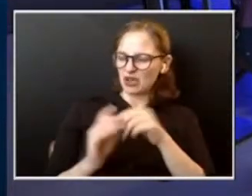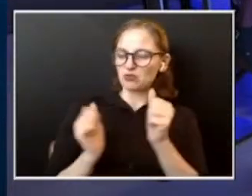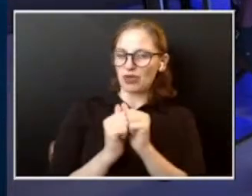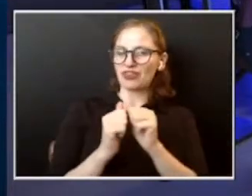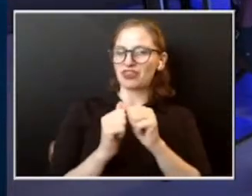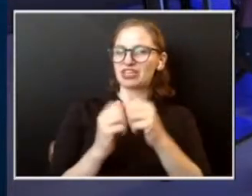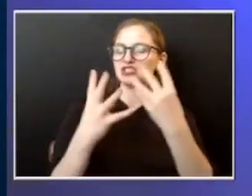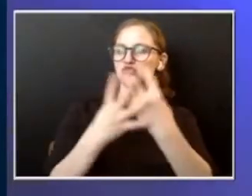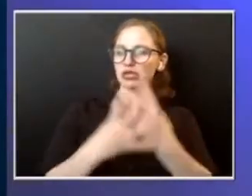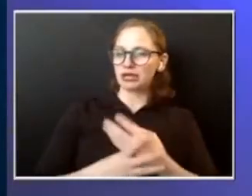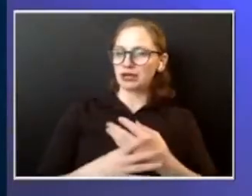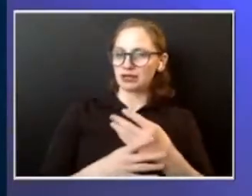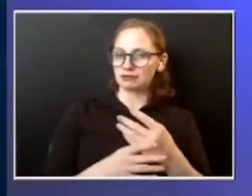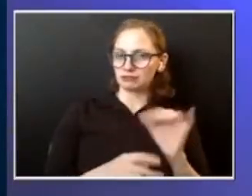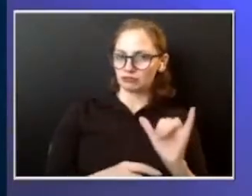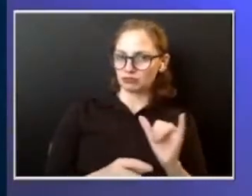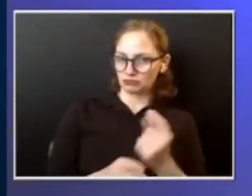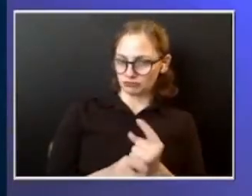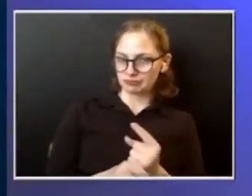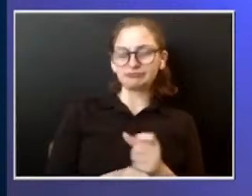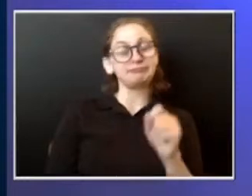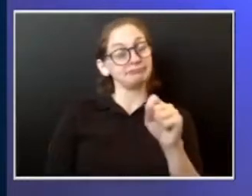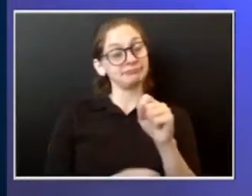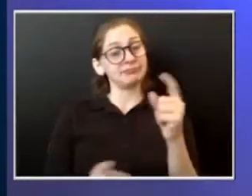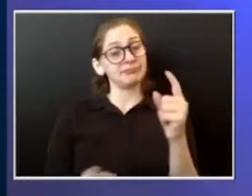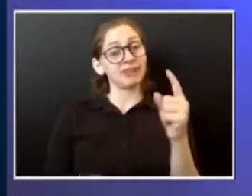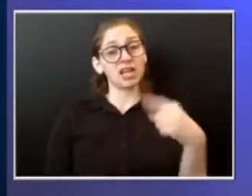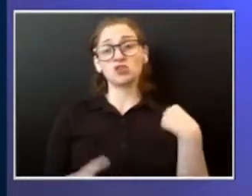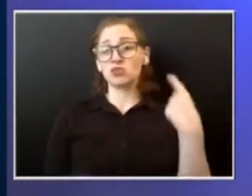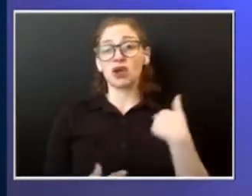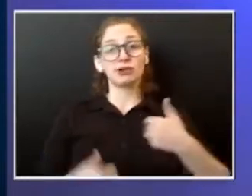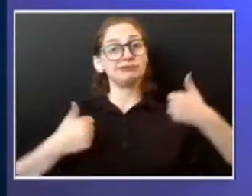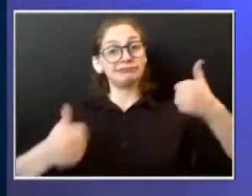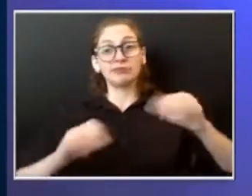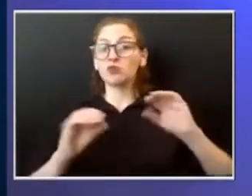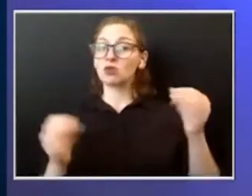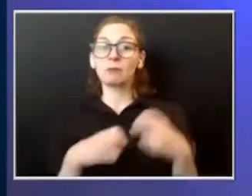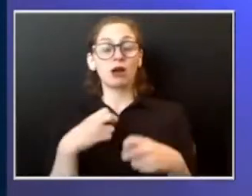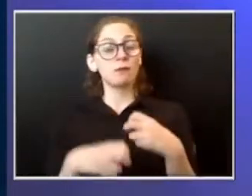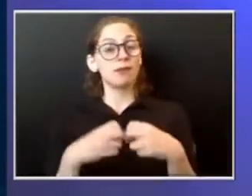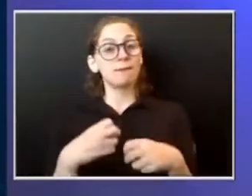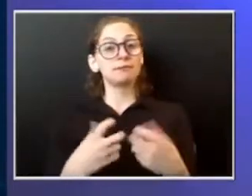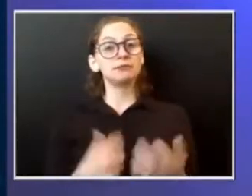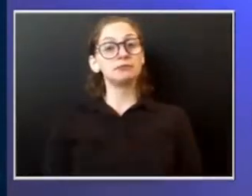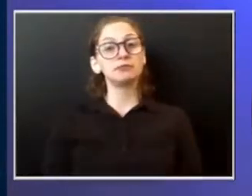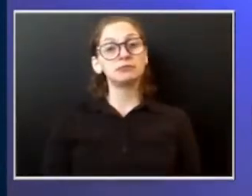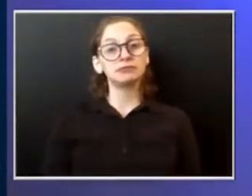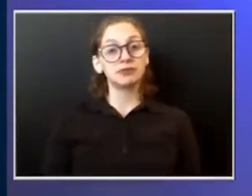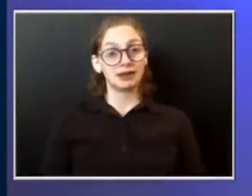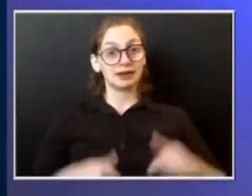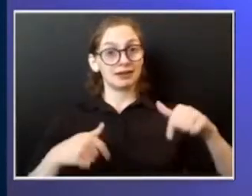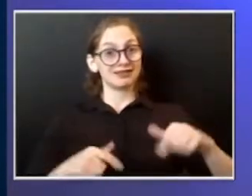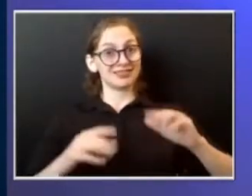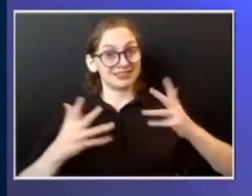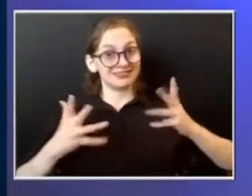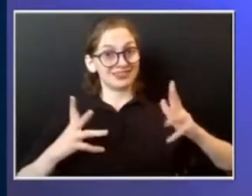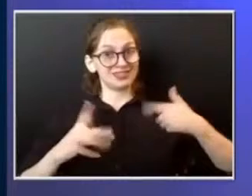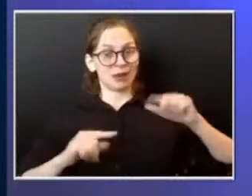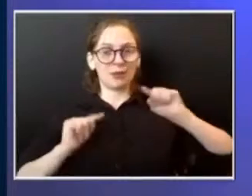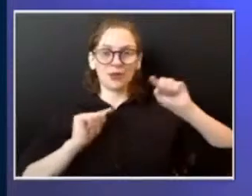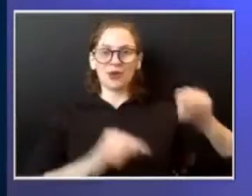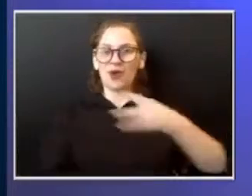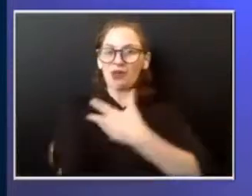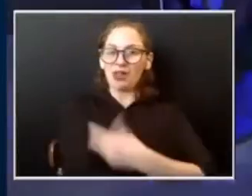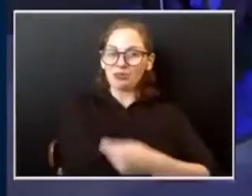you? So far, so good. I've had no problems. In fact, after we get done with this, I go do my lab draws for my